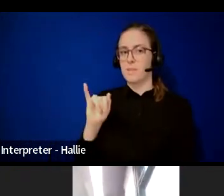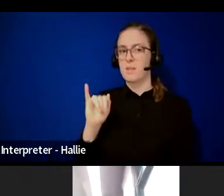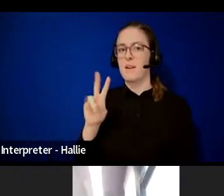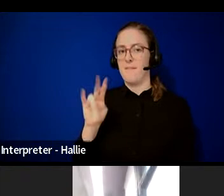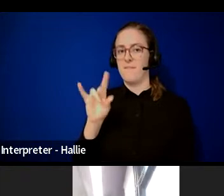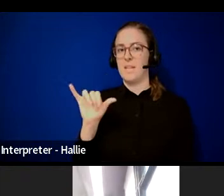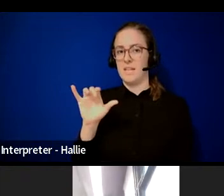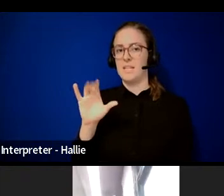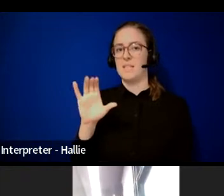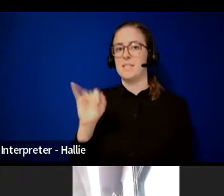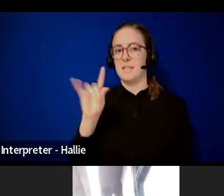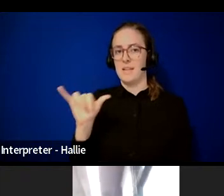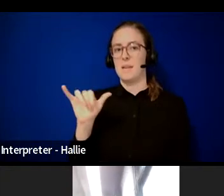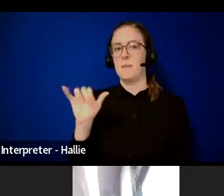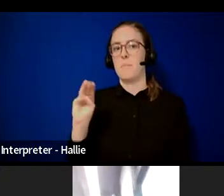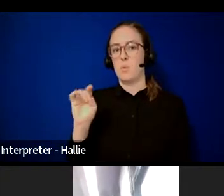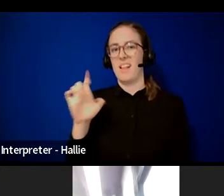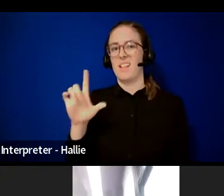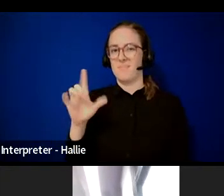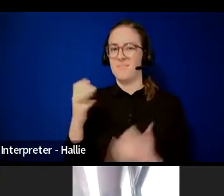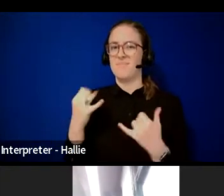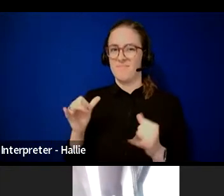continues to be an issue for us.